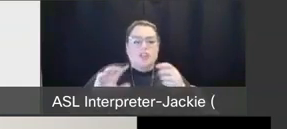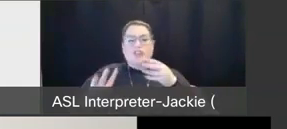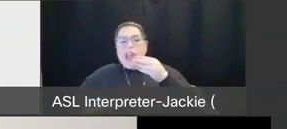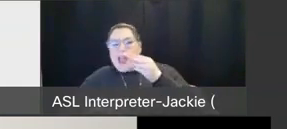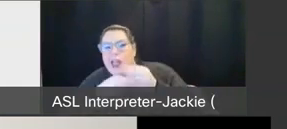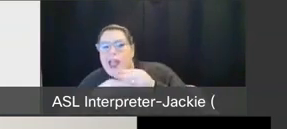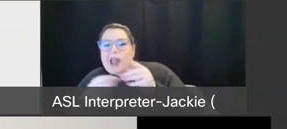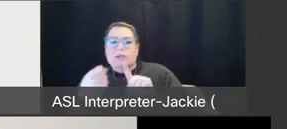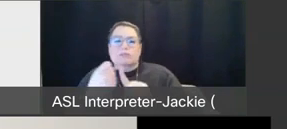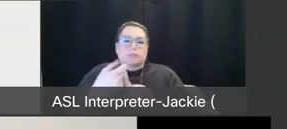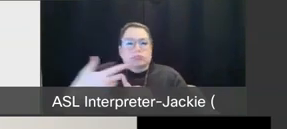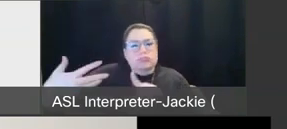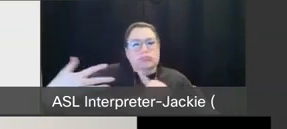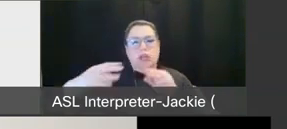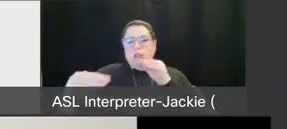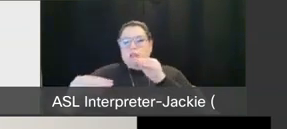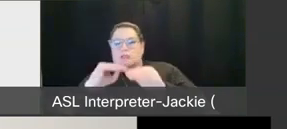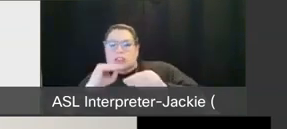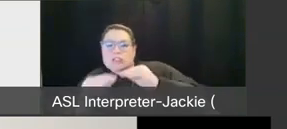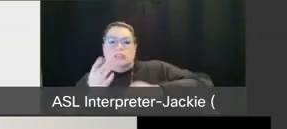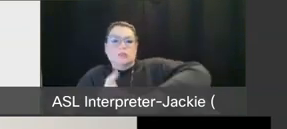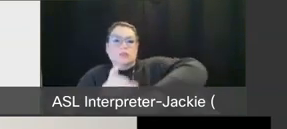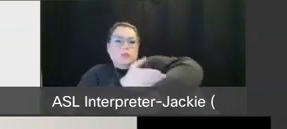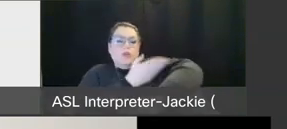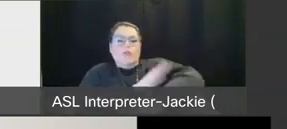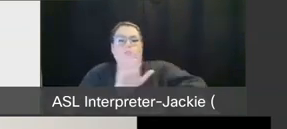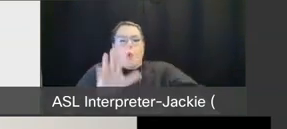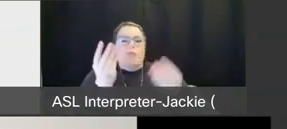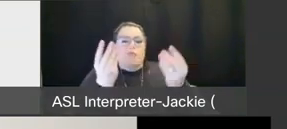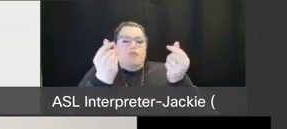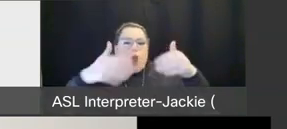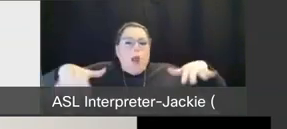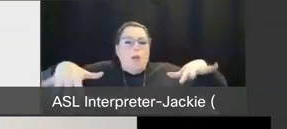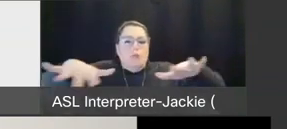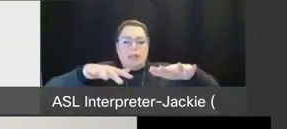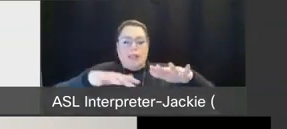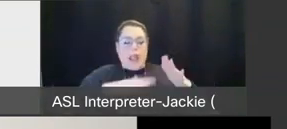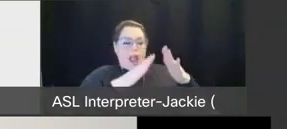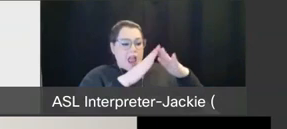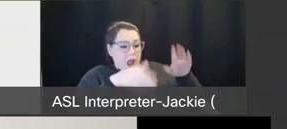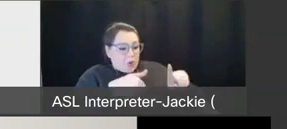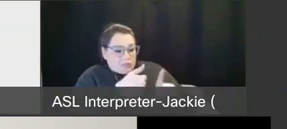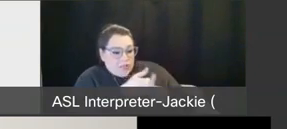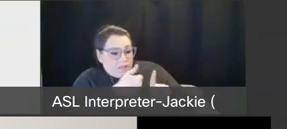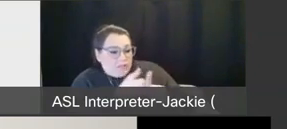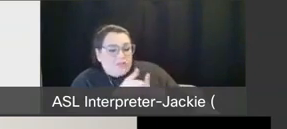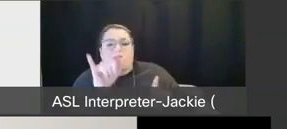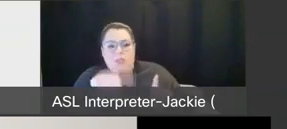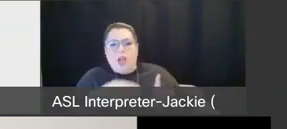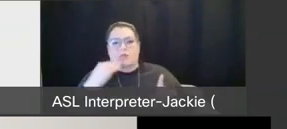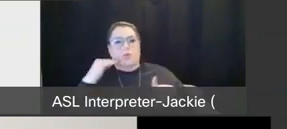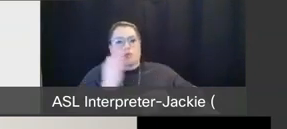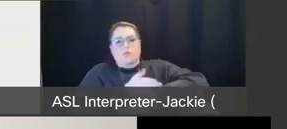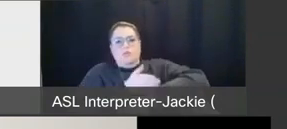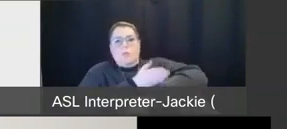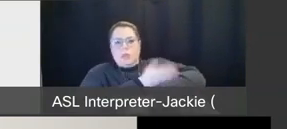improving the land or your structure in any way, then you're dealing with home improvement. And so that